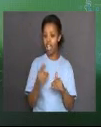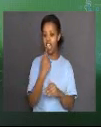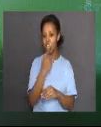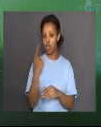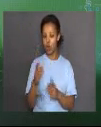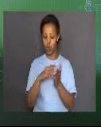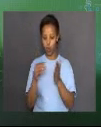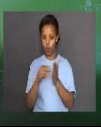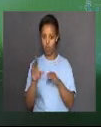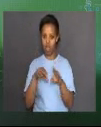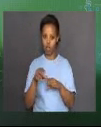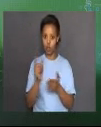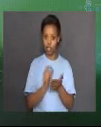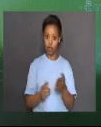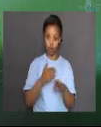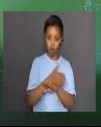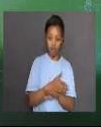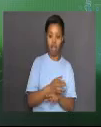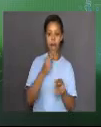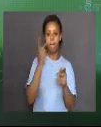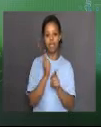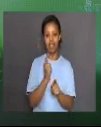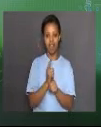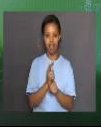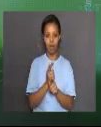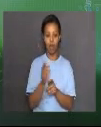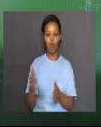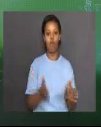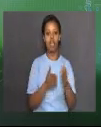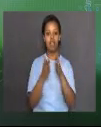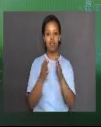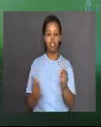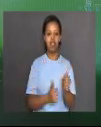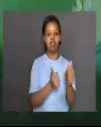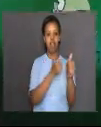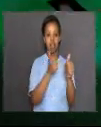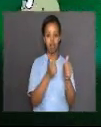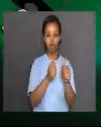each one in the correct order and label it appropriately.